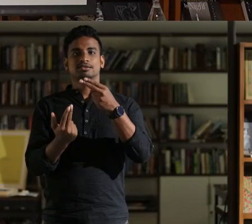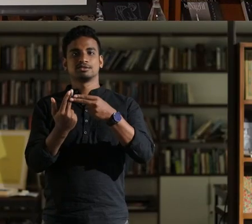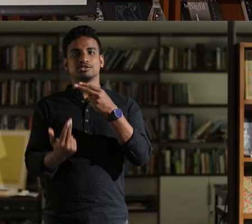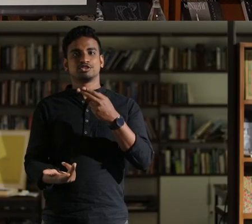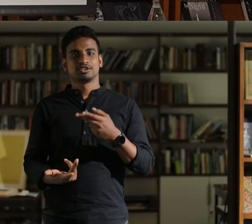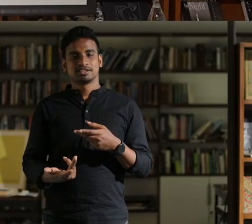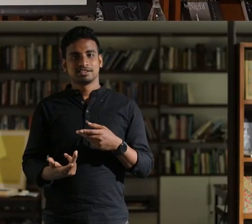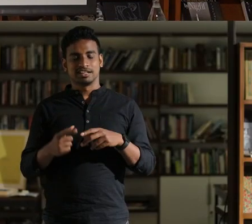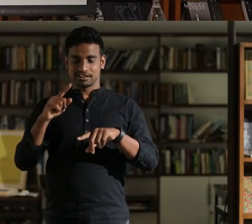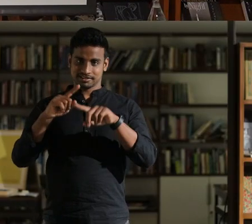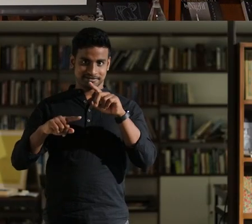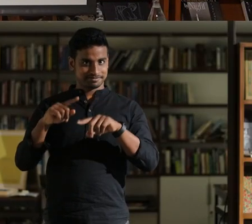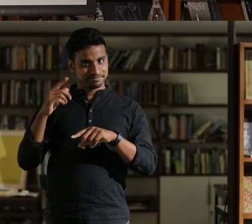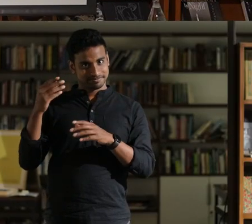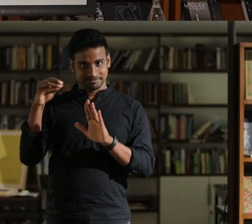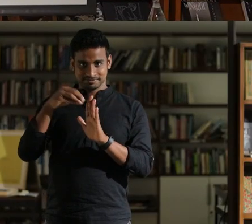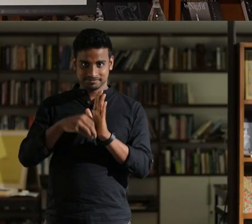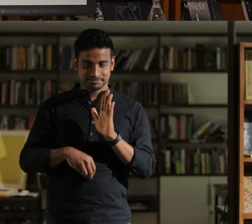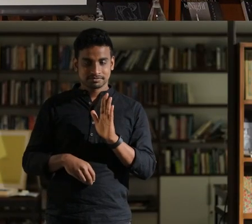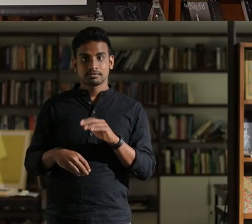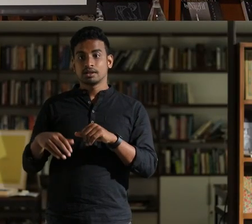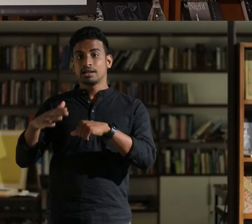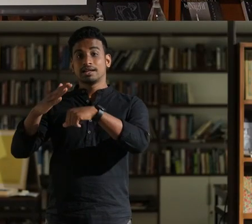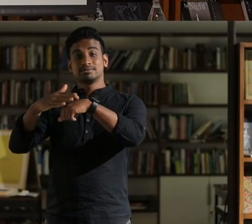histories, of bringing in